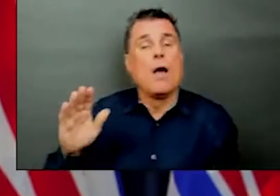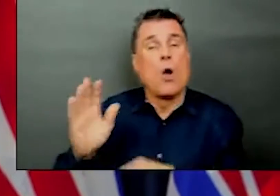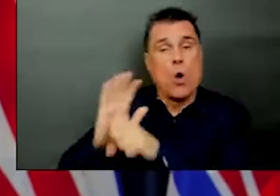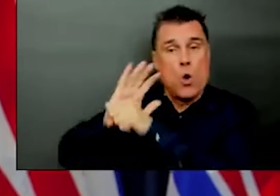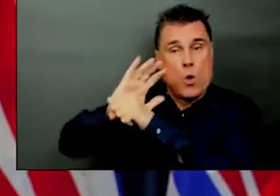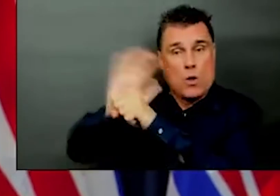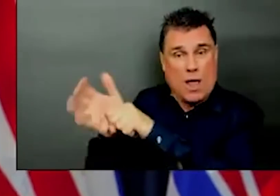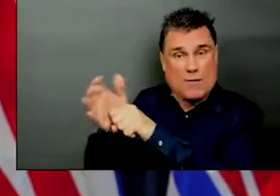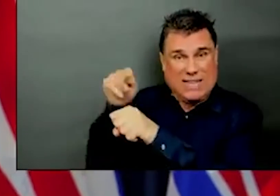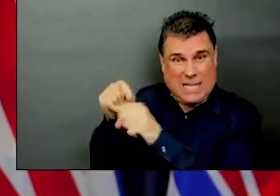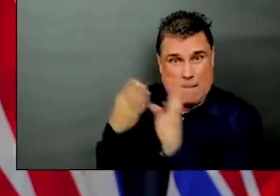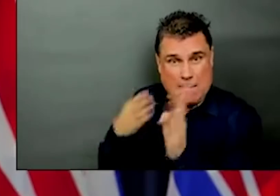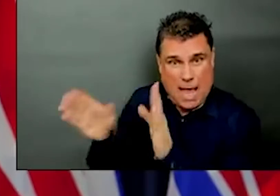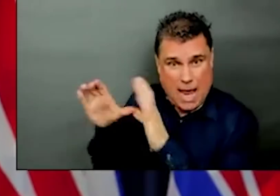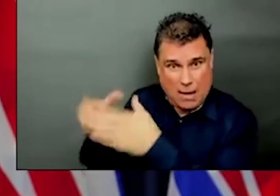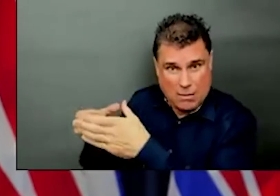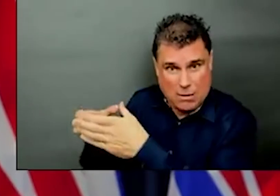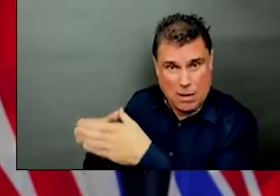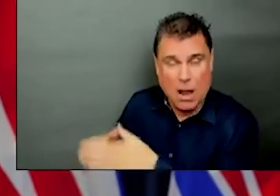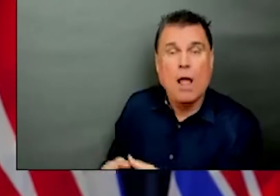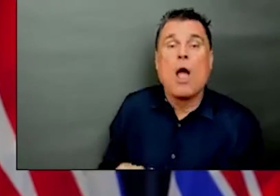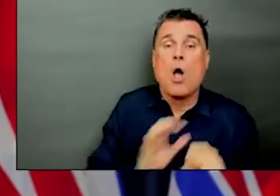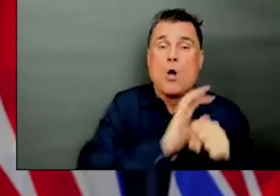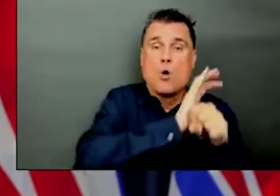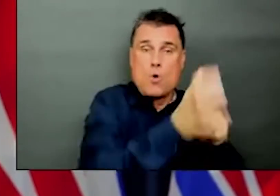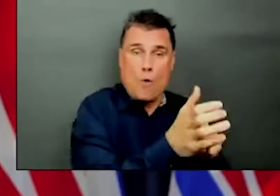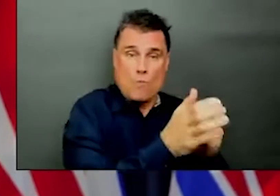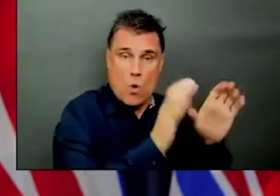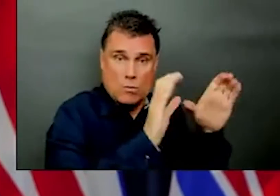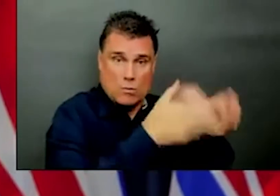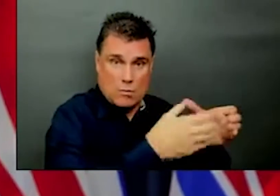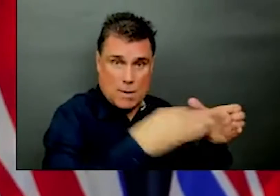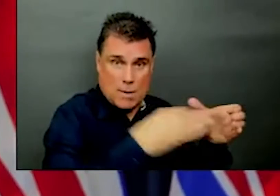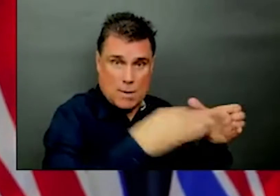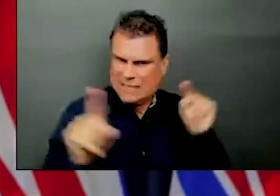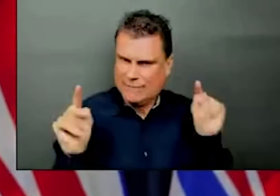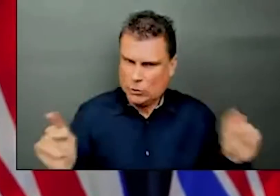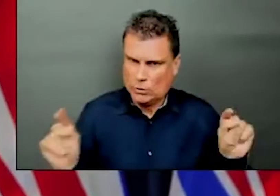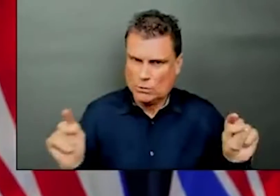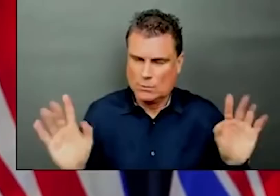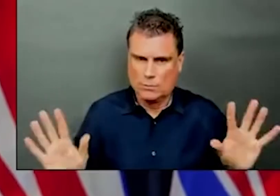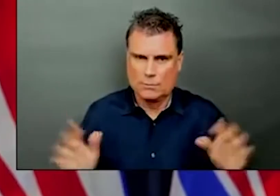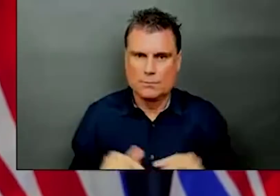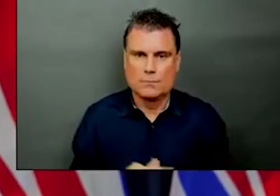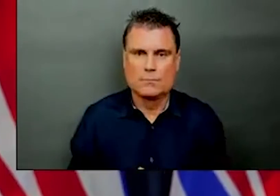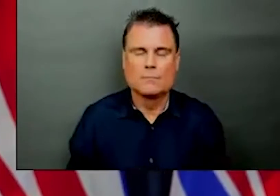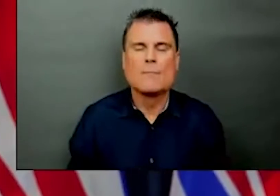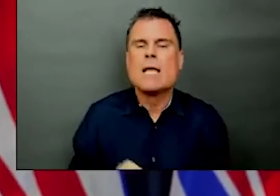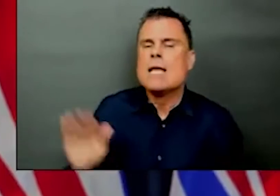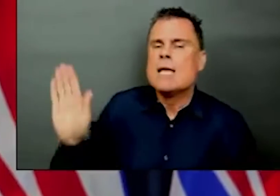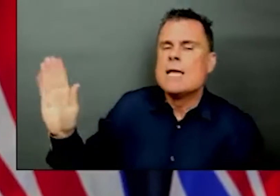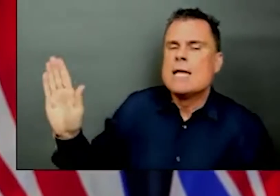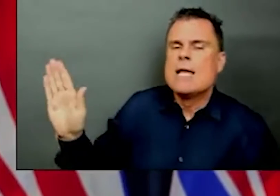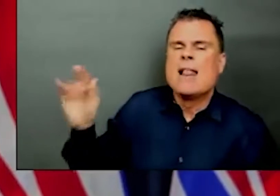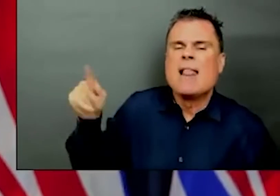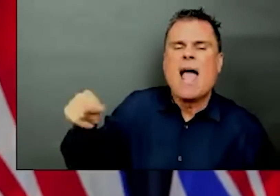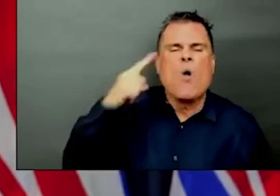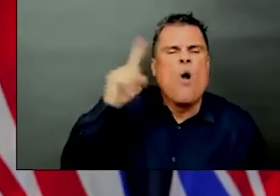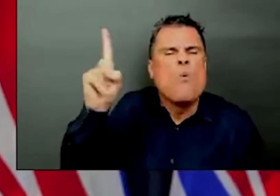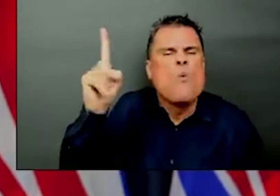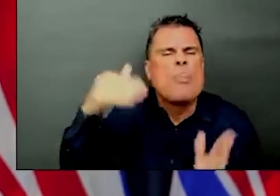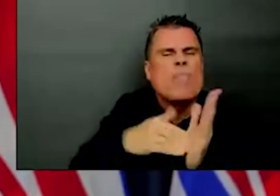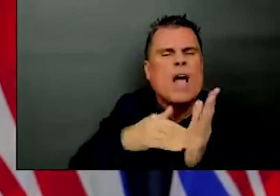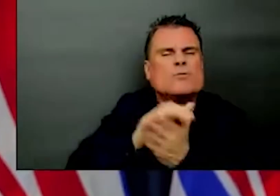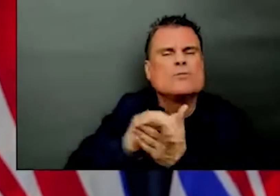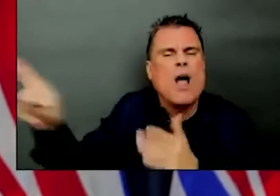Pandemic pay. Or that was not one of the options you gave me. The program that you promised, $1,000 you promised during the campaign. That's